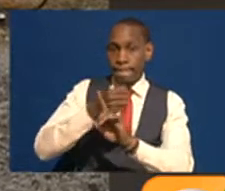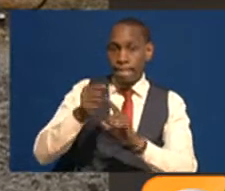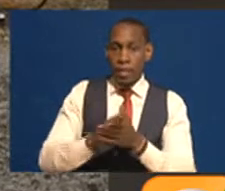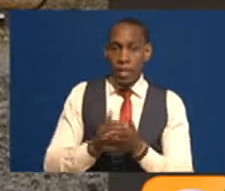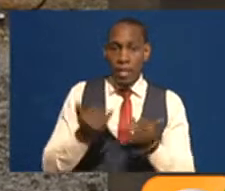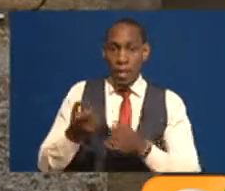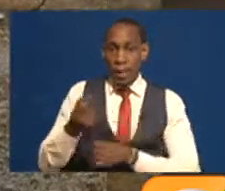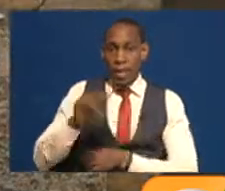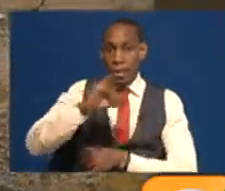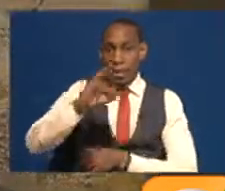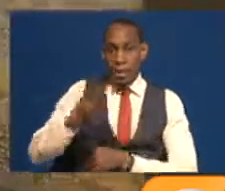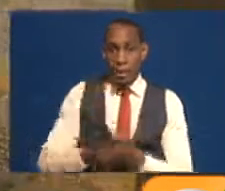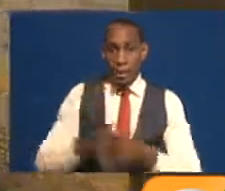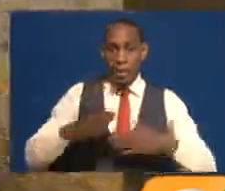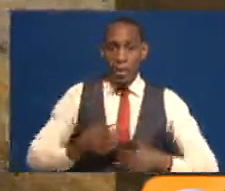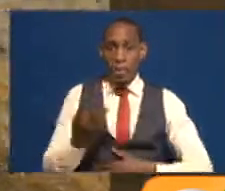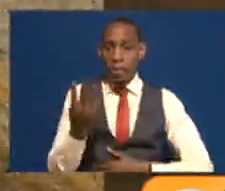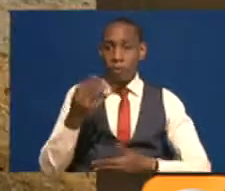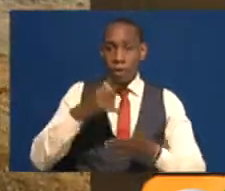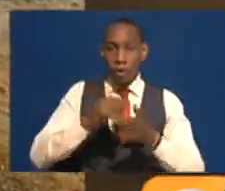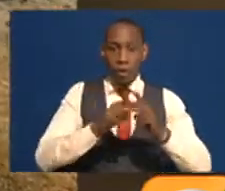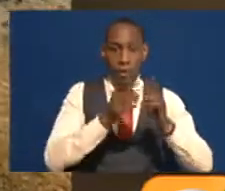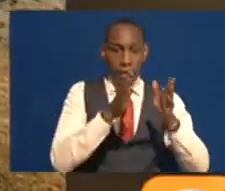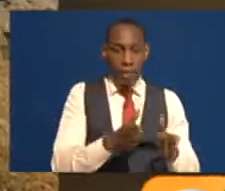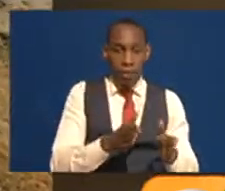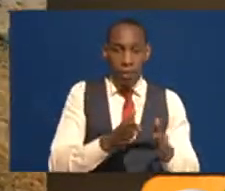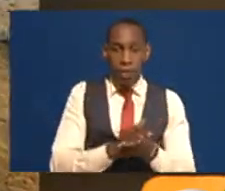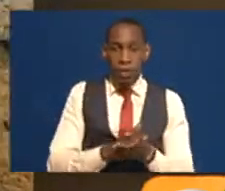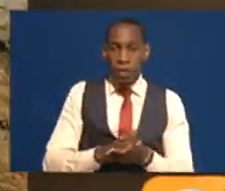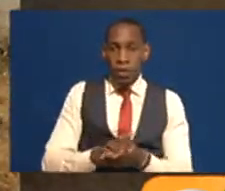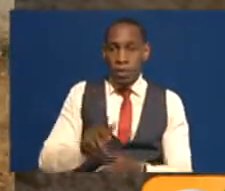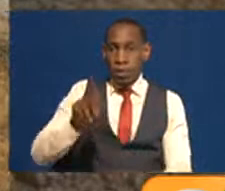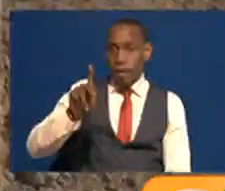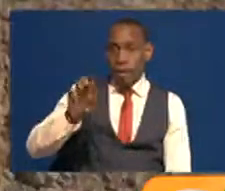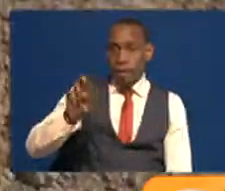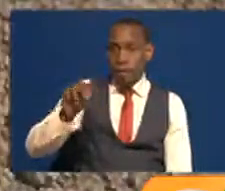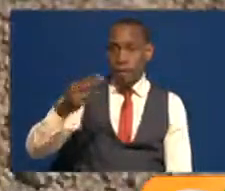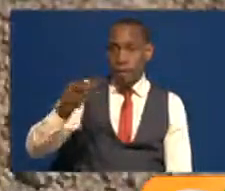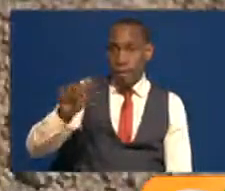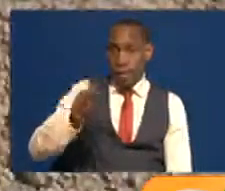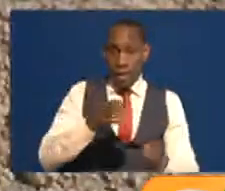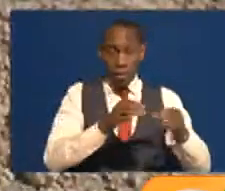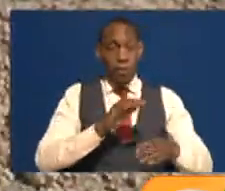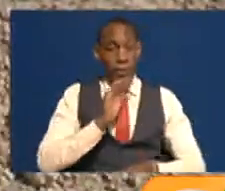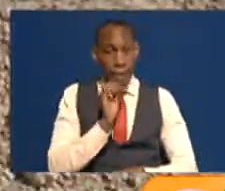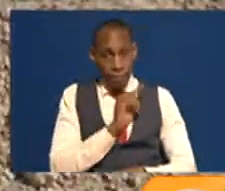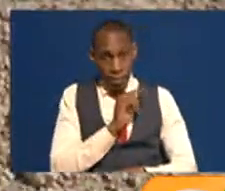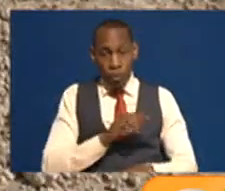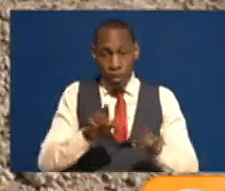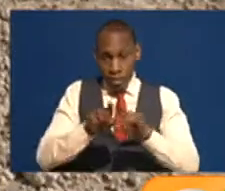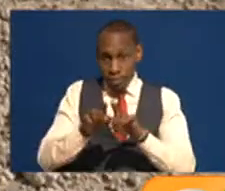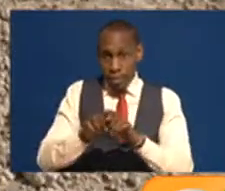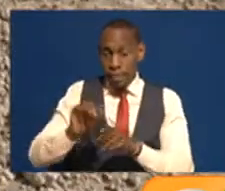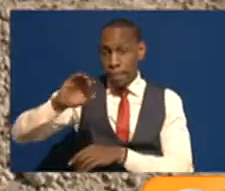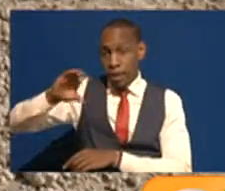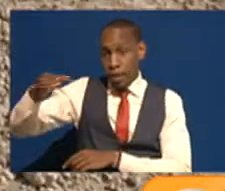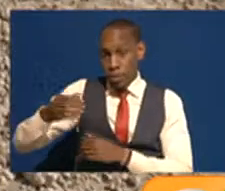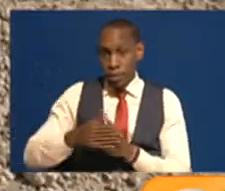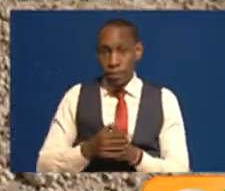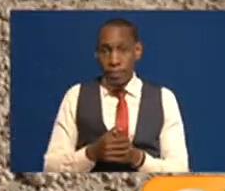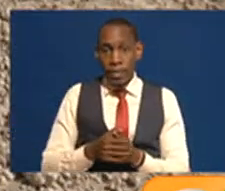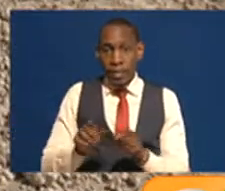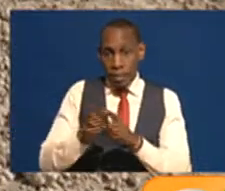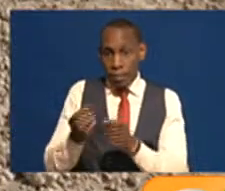in January, four other people, including engineers from the Kenya National Highway Authority, KENHA, died in the same county from